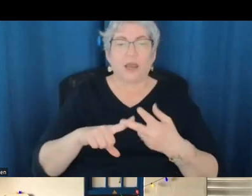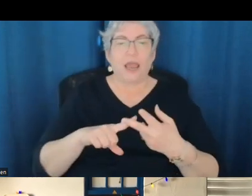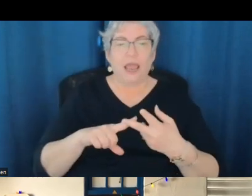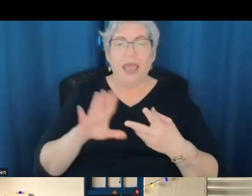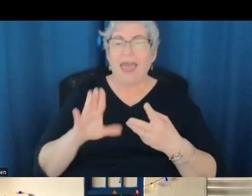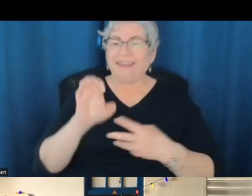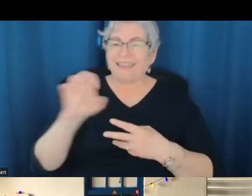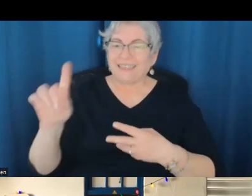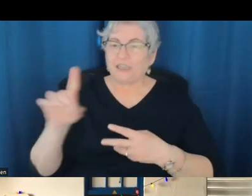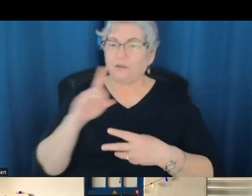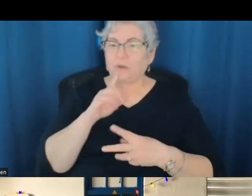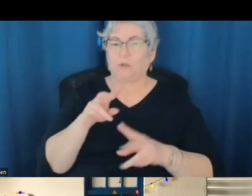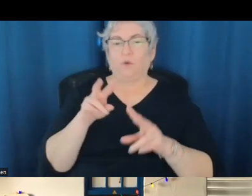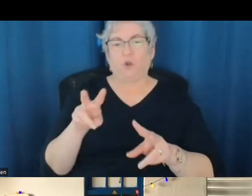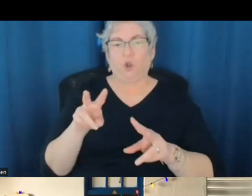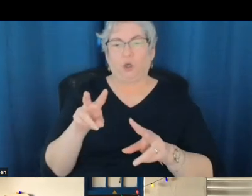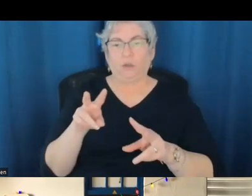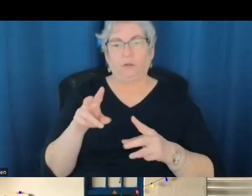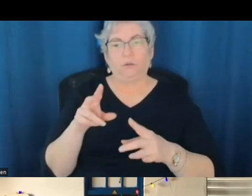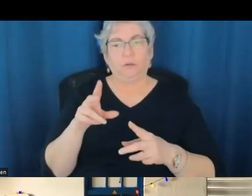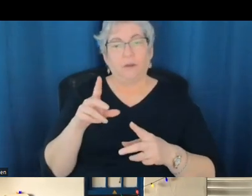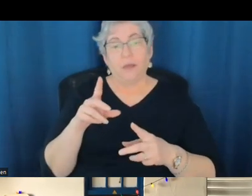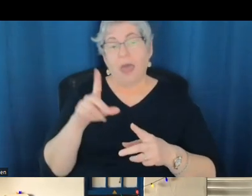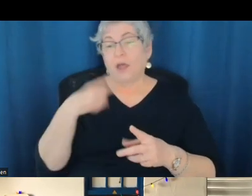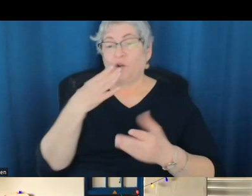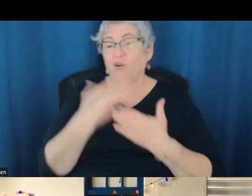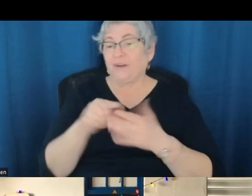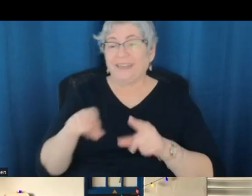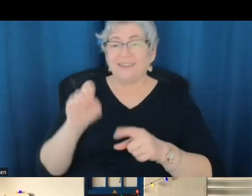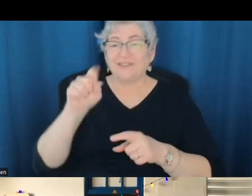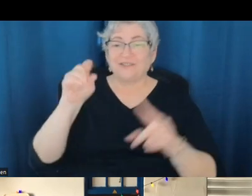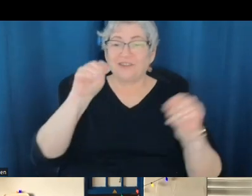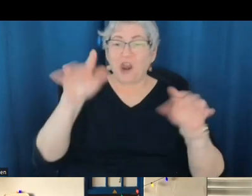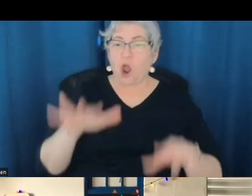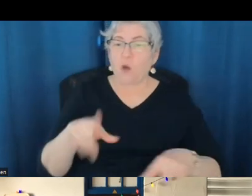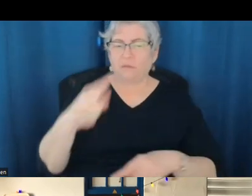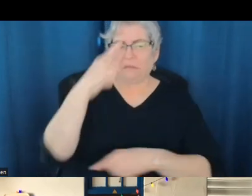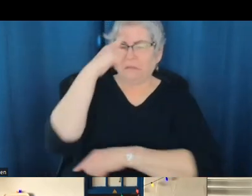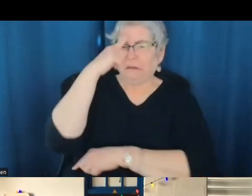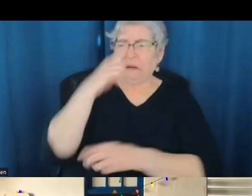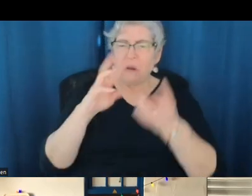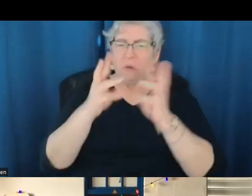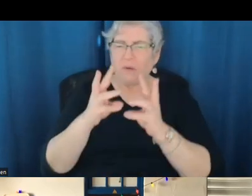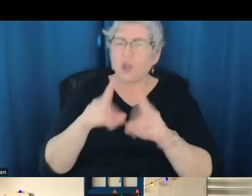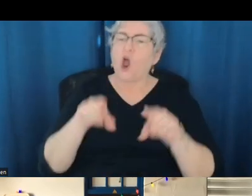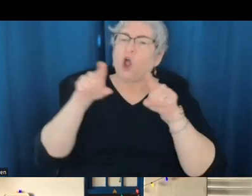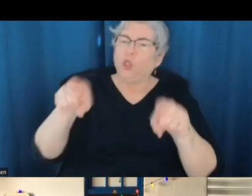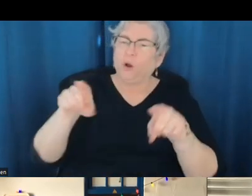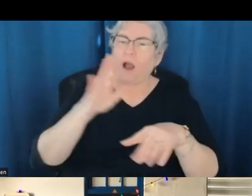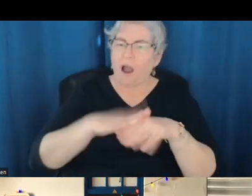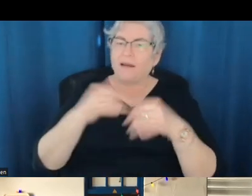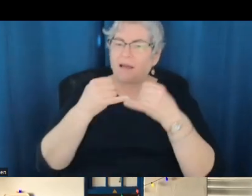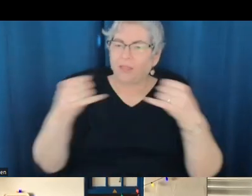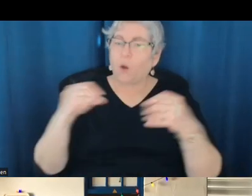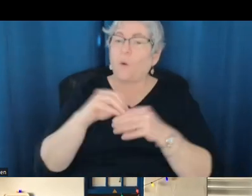are particularly striking, dusted in snow. If you've never considered winter interest, search online or